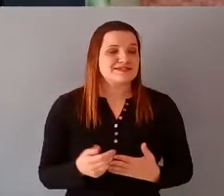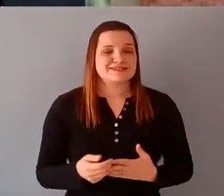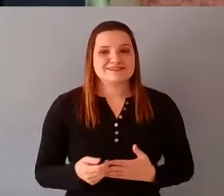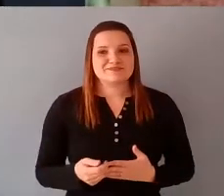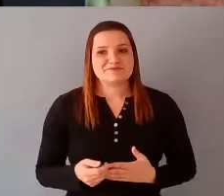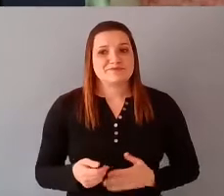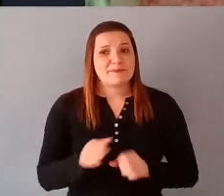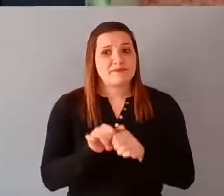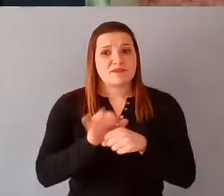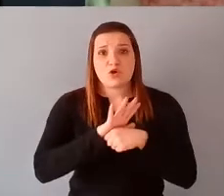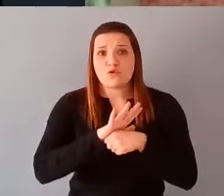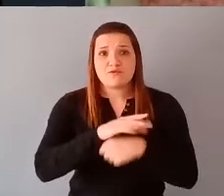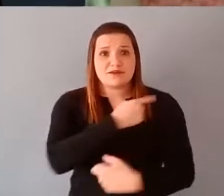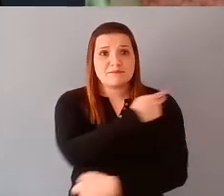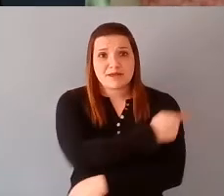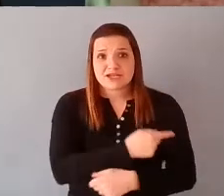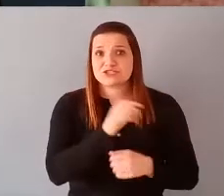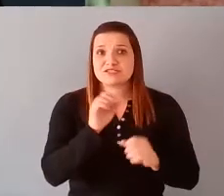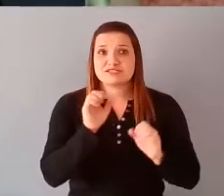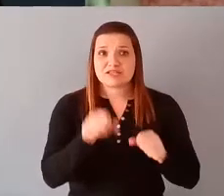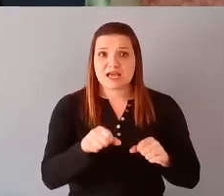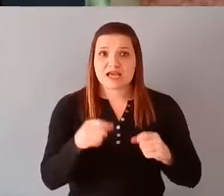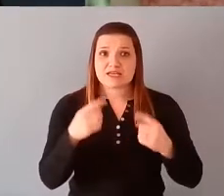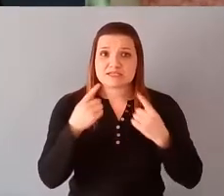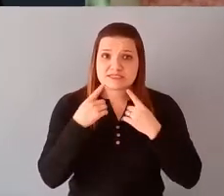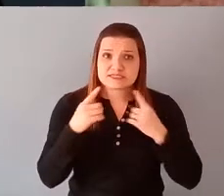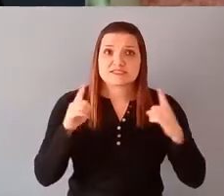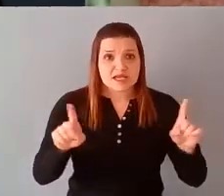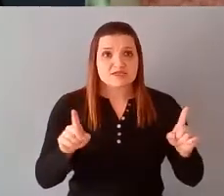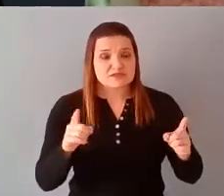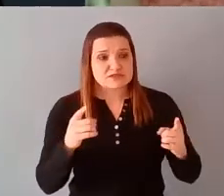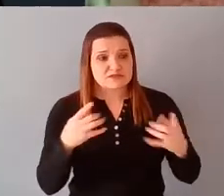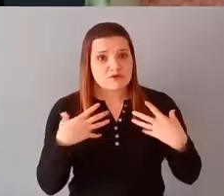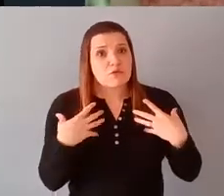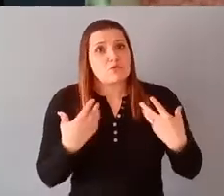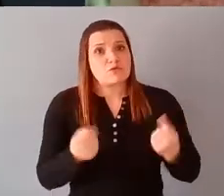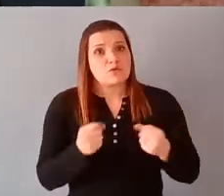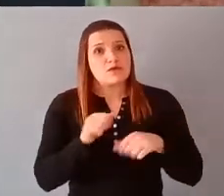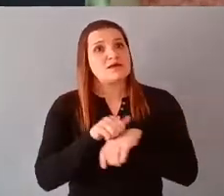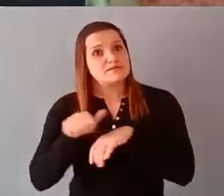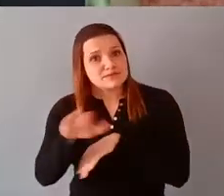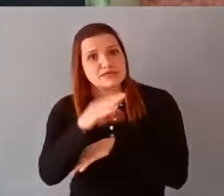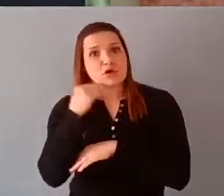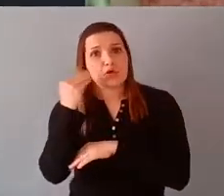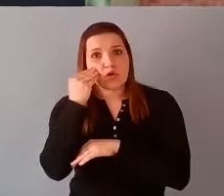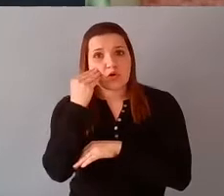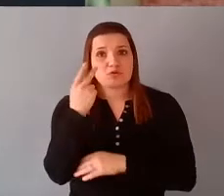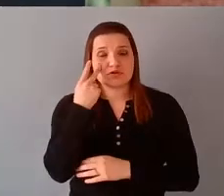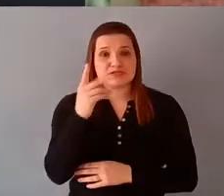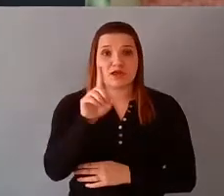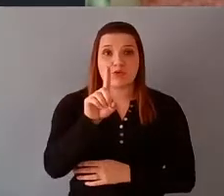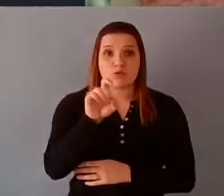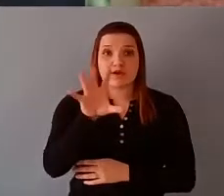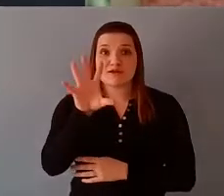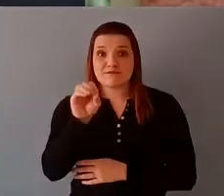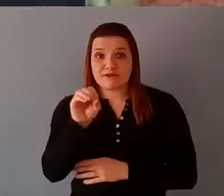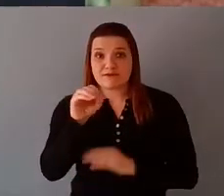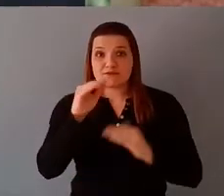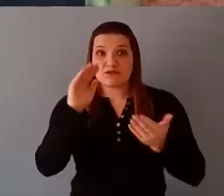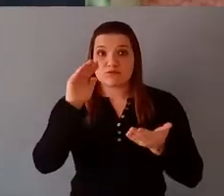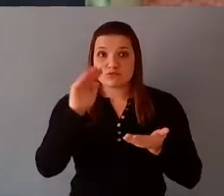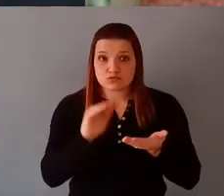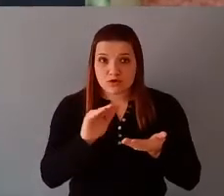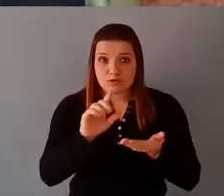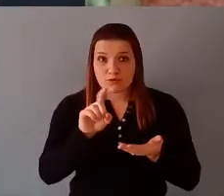are being successfully treated and discharged, and I think you're going to see that 150, drop to 141